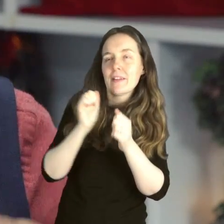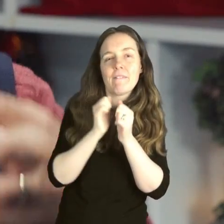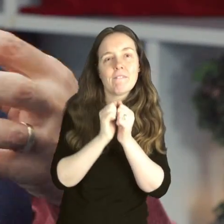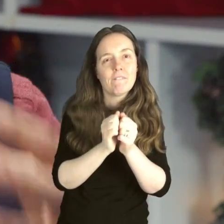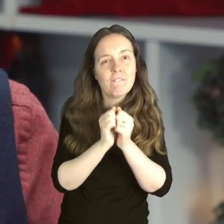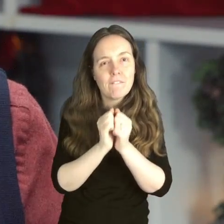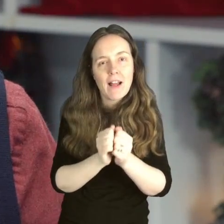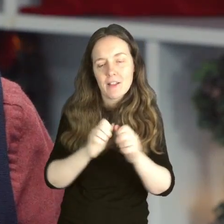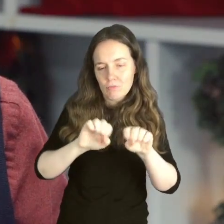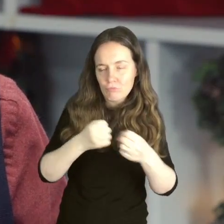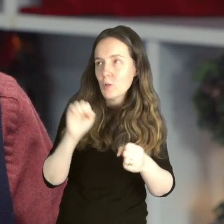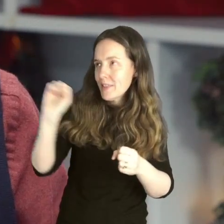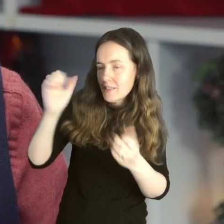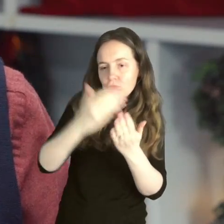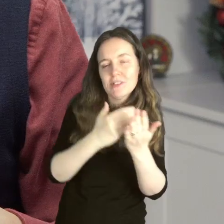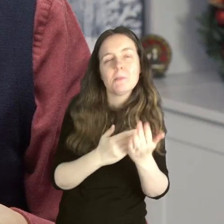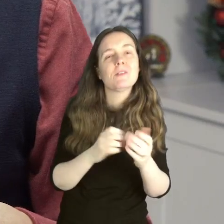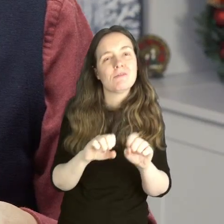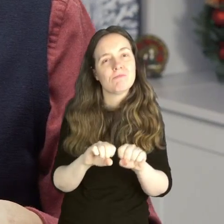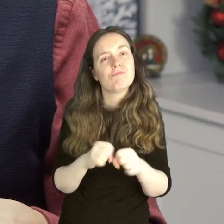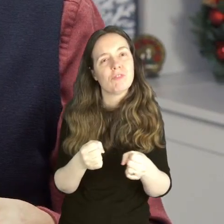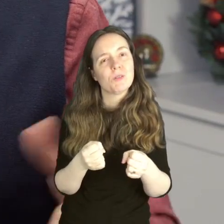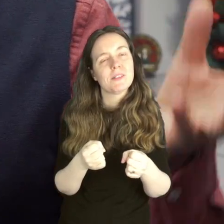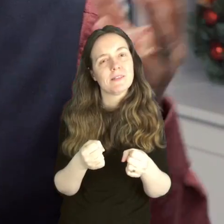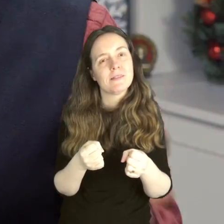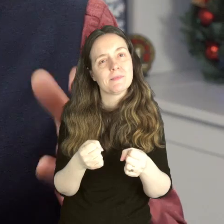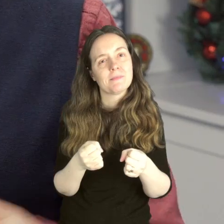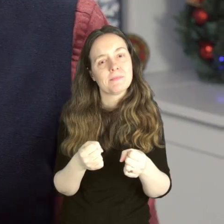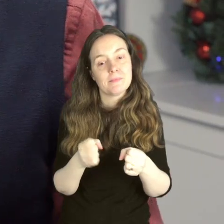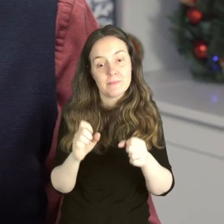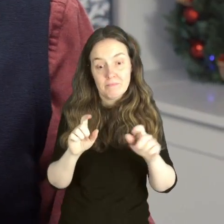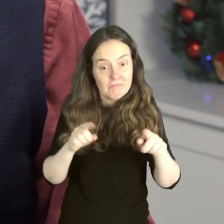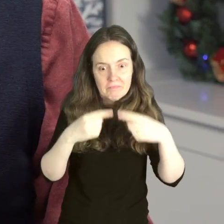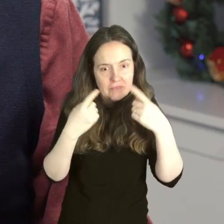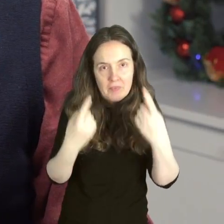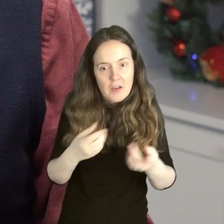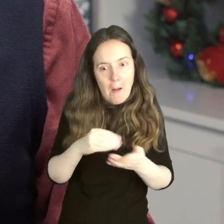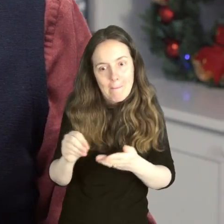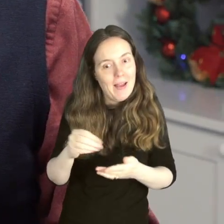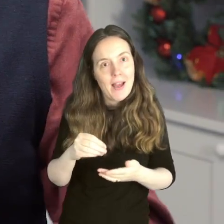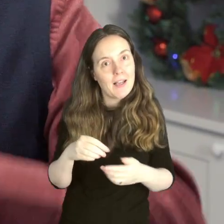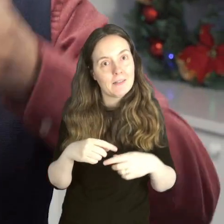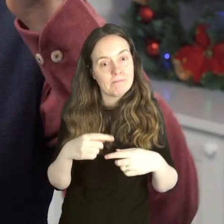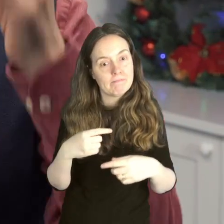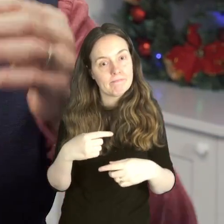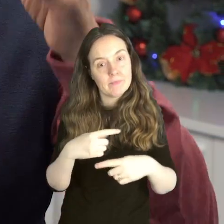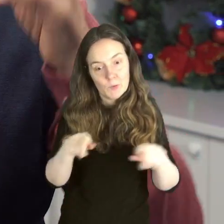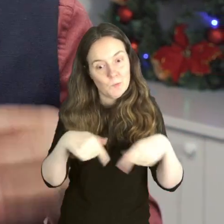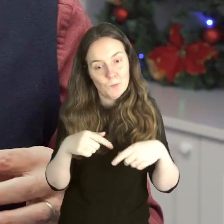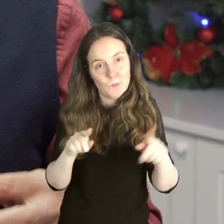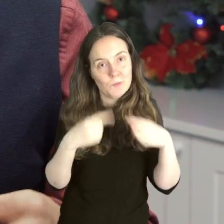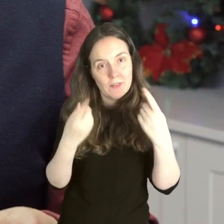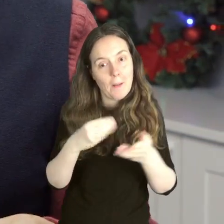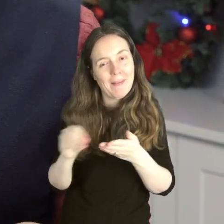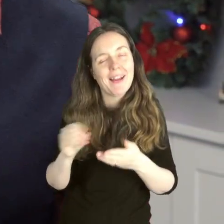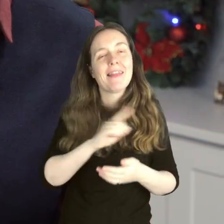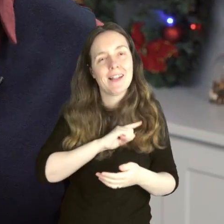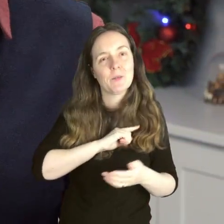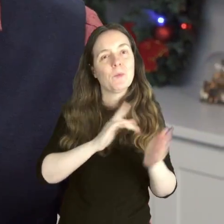broken God's principles, and we can't pay for it. That's why